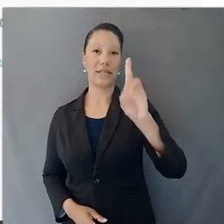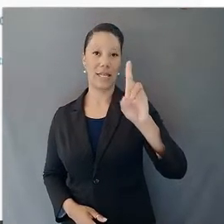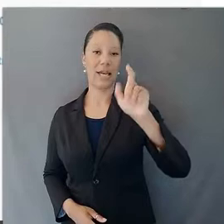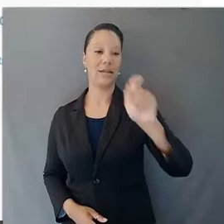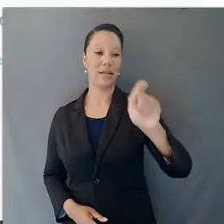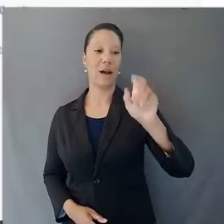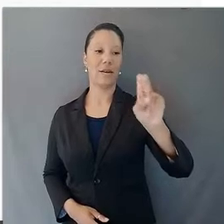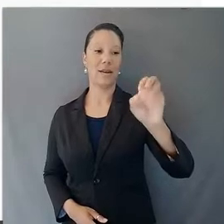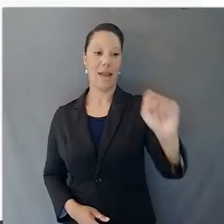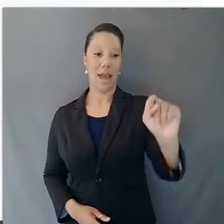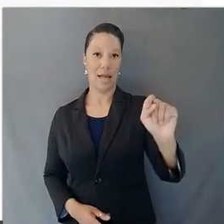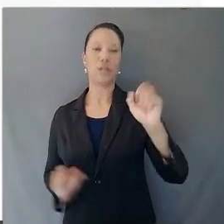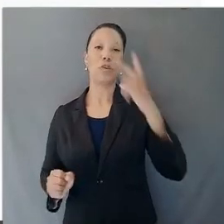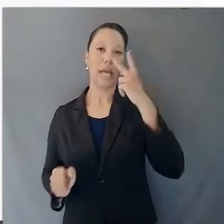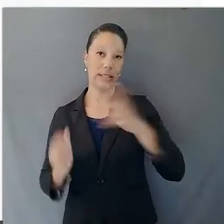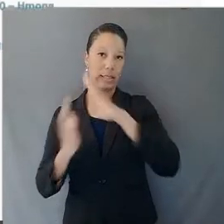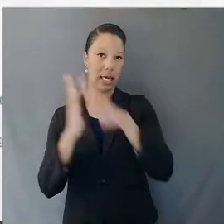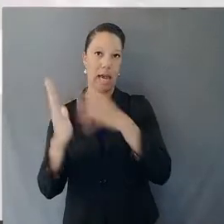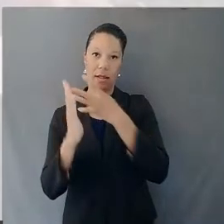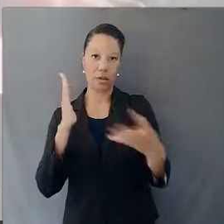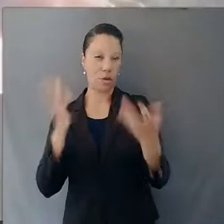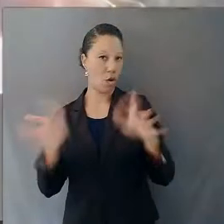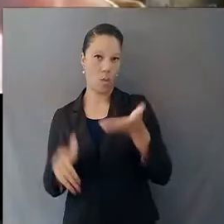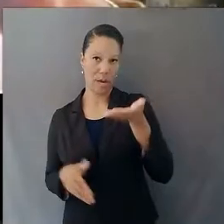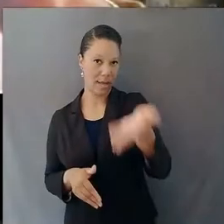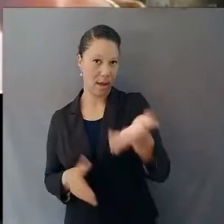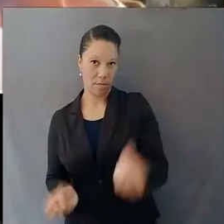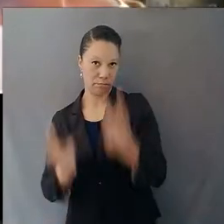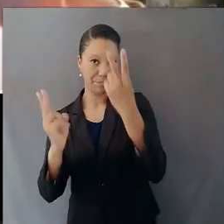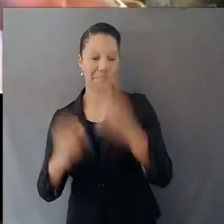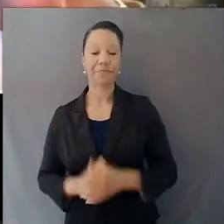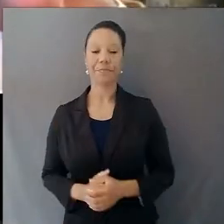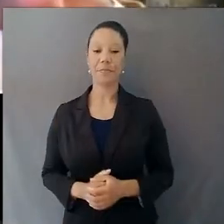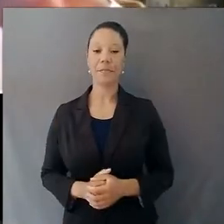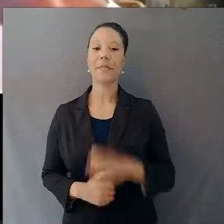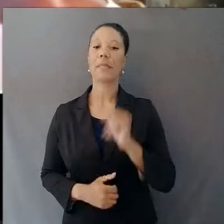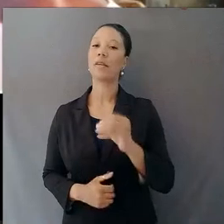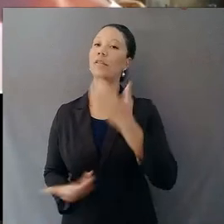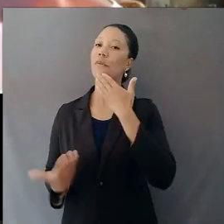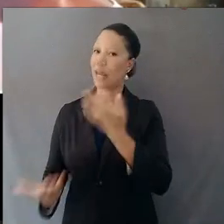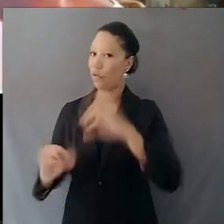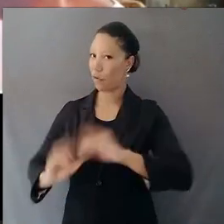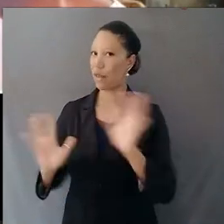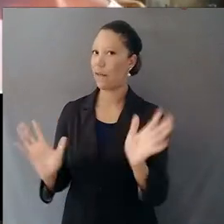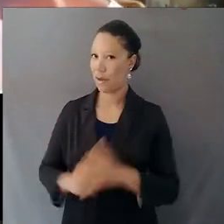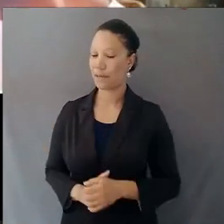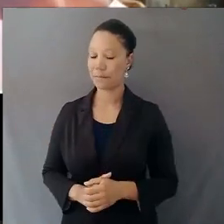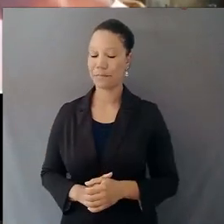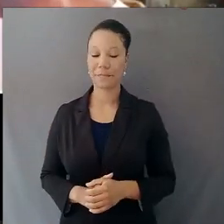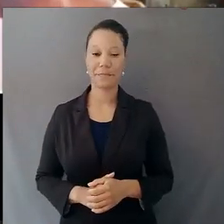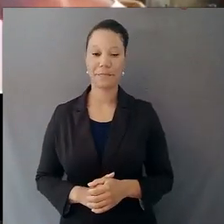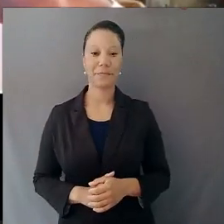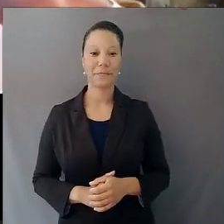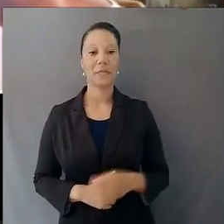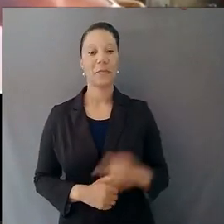webpage and then they'll see the calendar. These calendars are already there. So thank you for the clarifications. As we